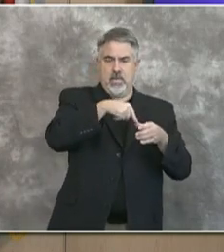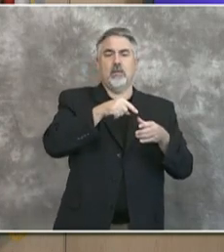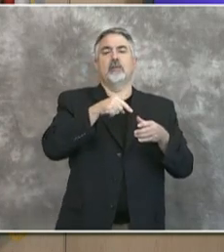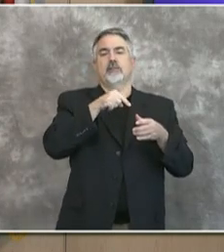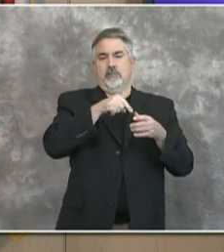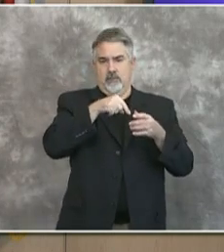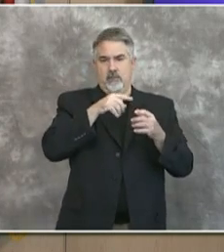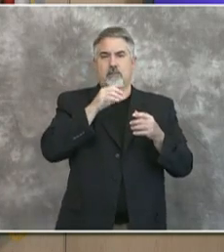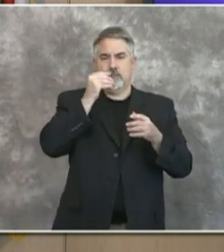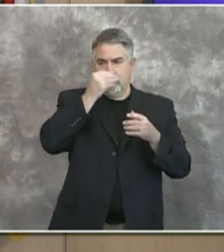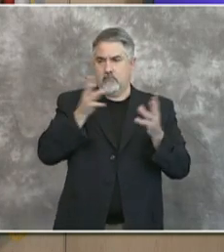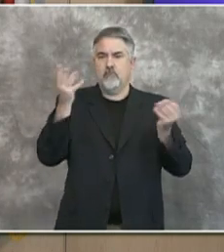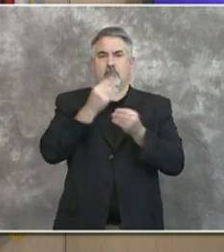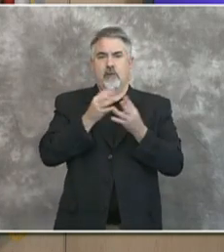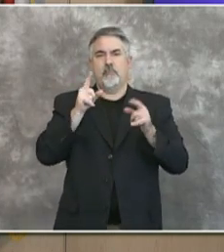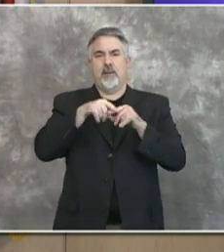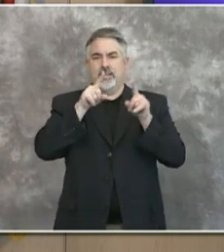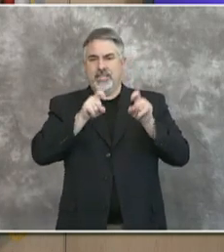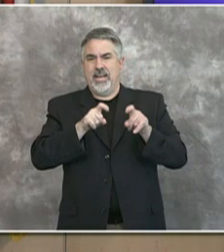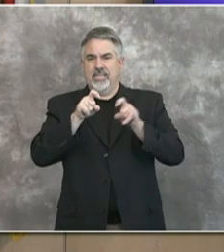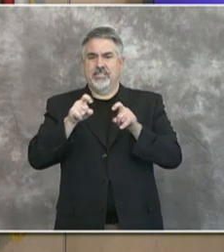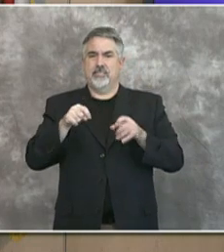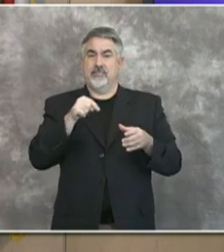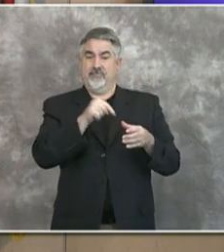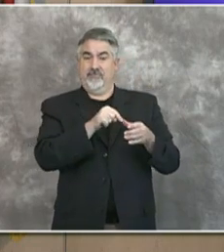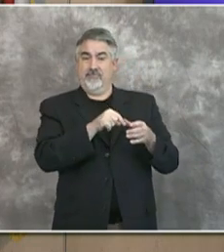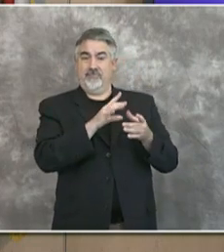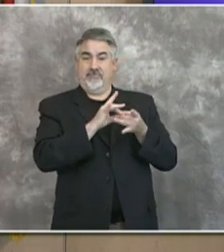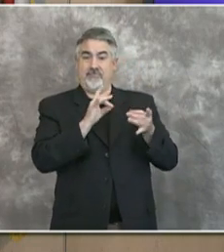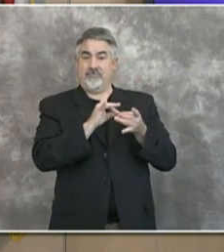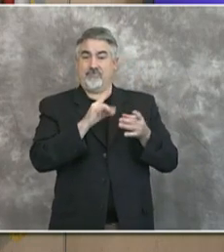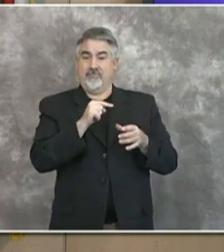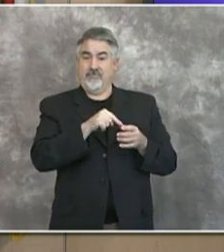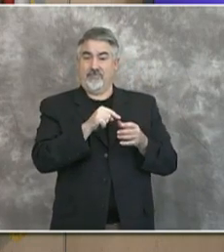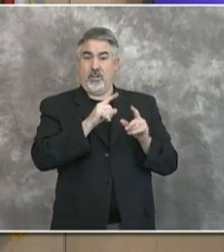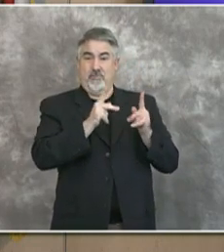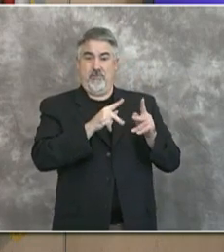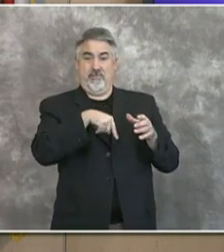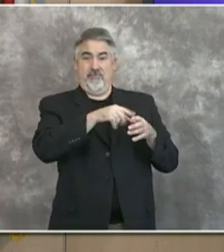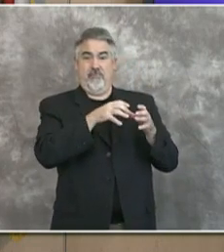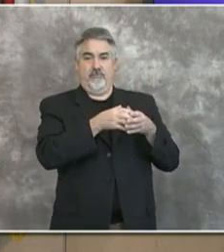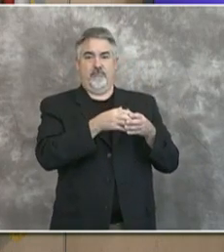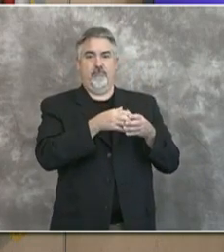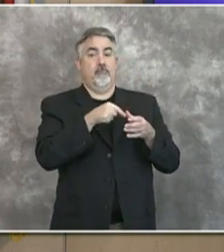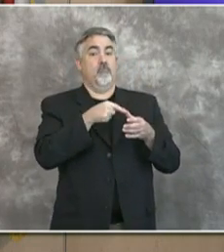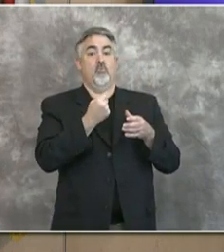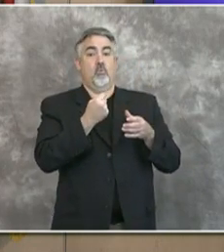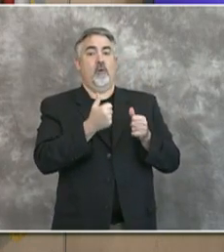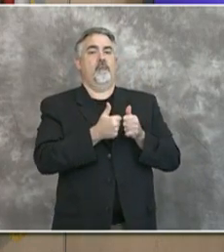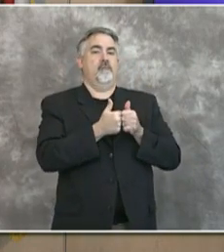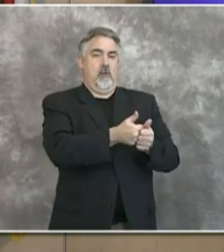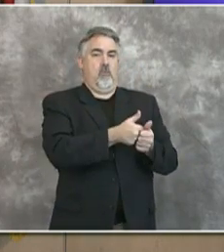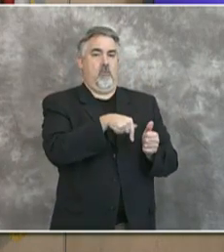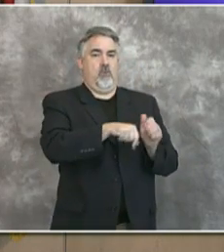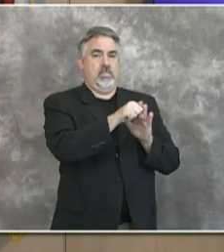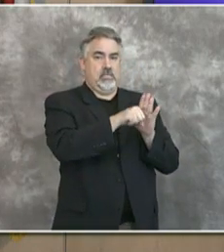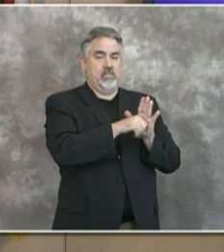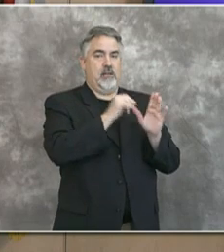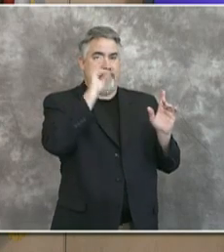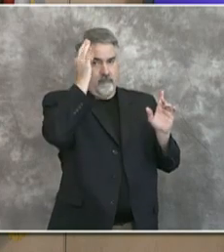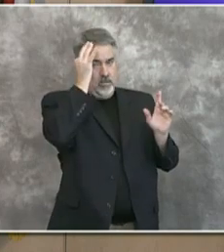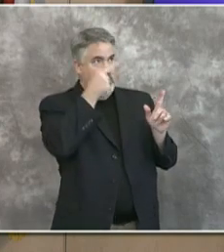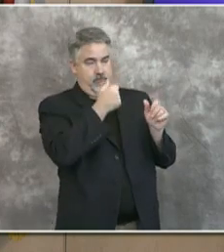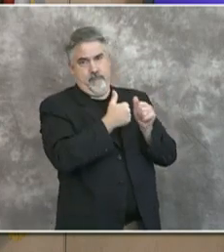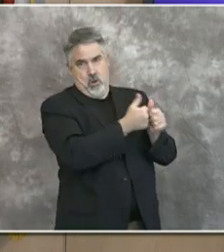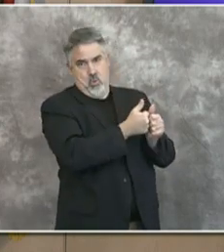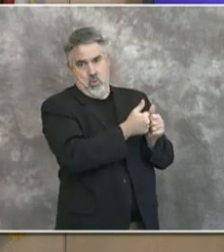The priority focus of that testing task force is to comply with both the state and federal guidance that you have the appropriate capacity